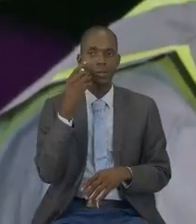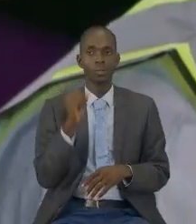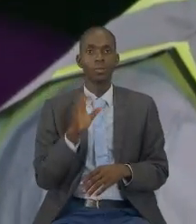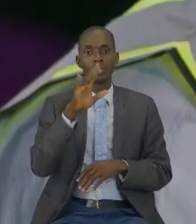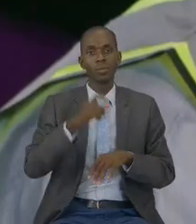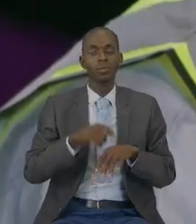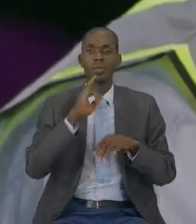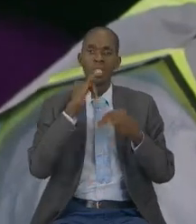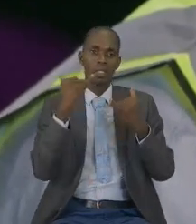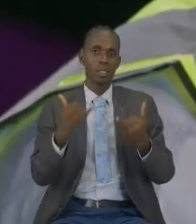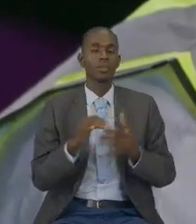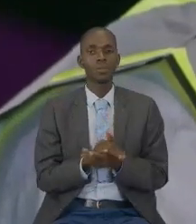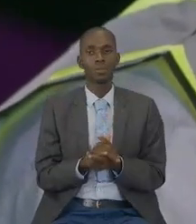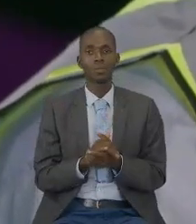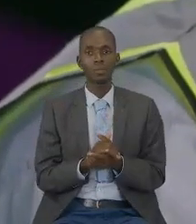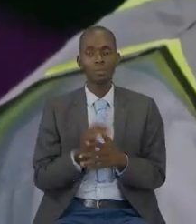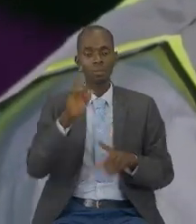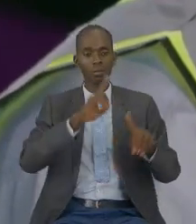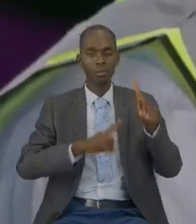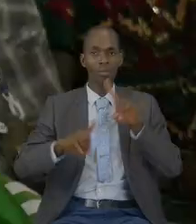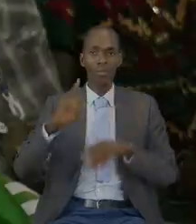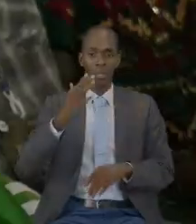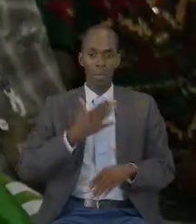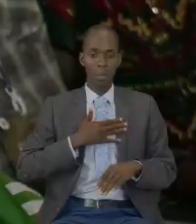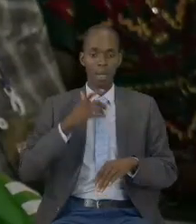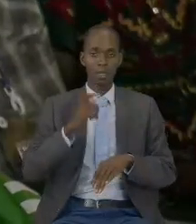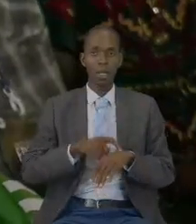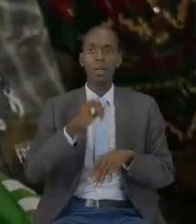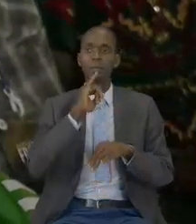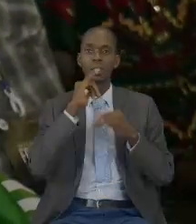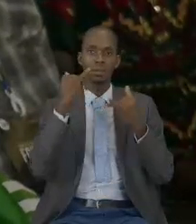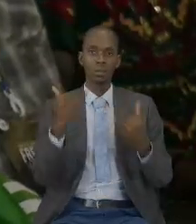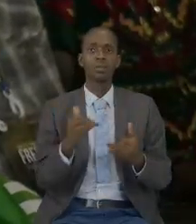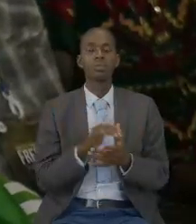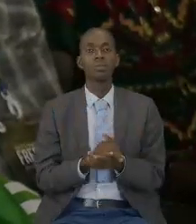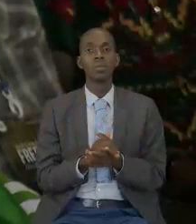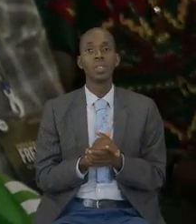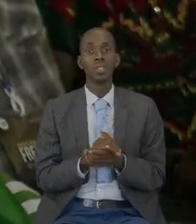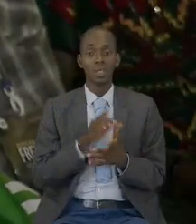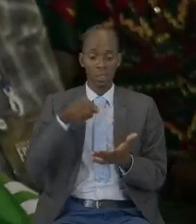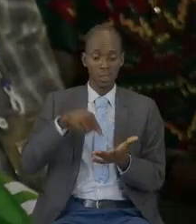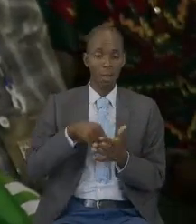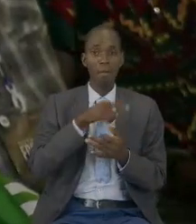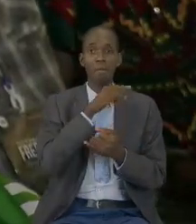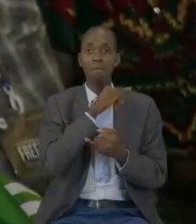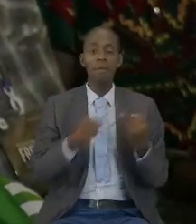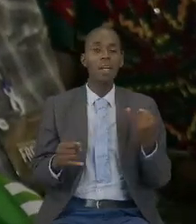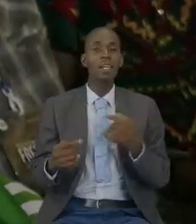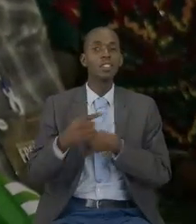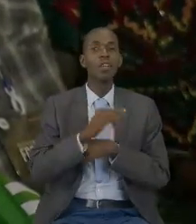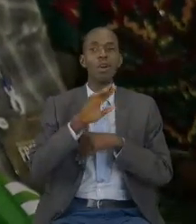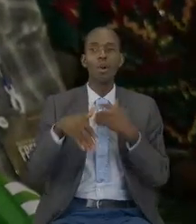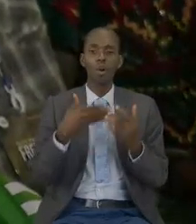has come. My time has come. This final day, others have